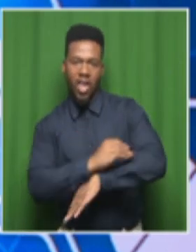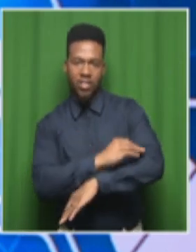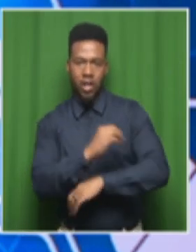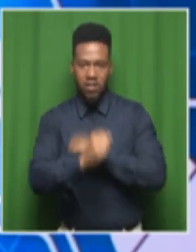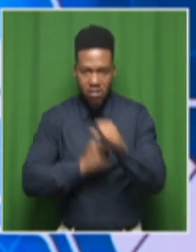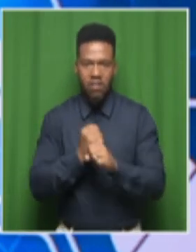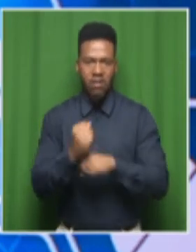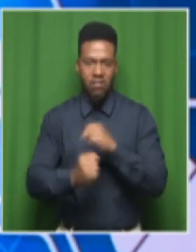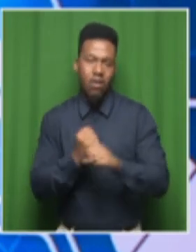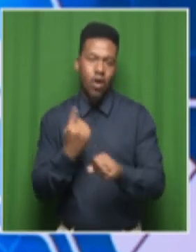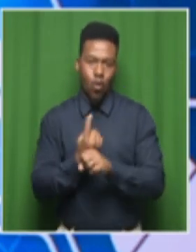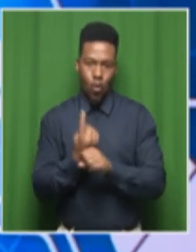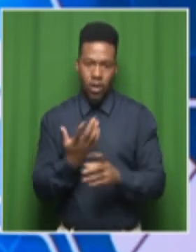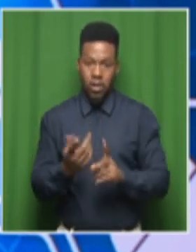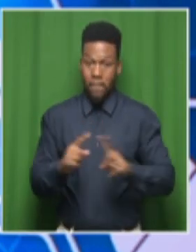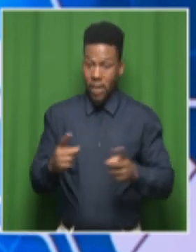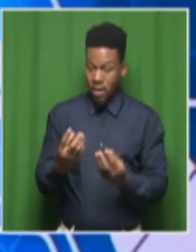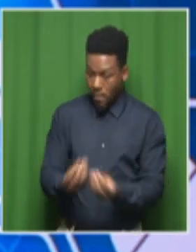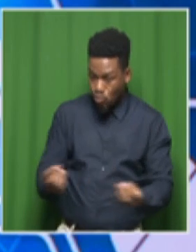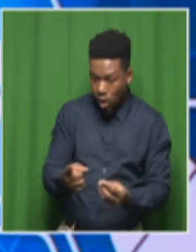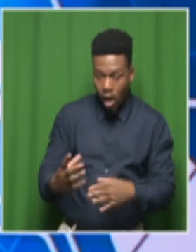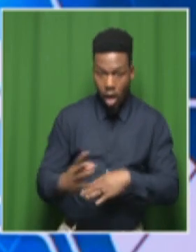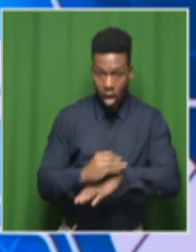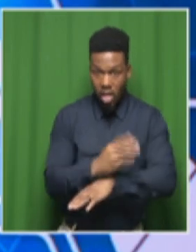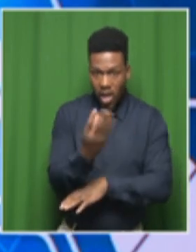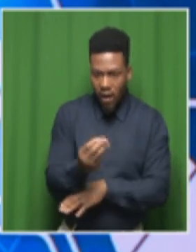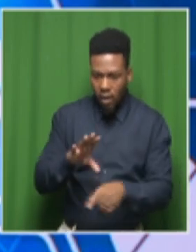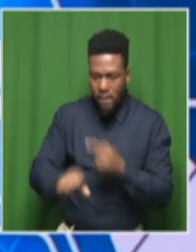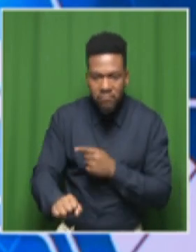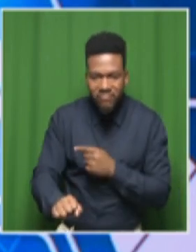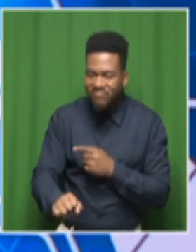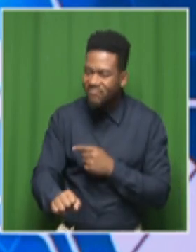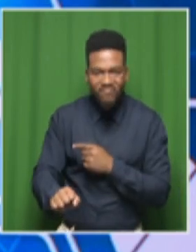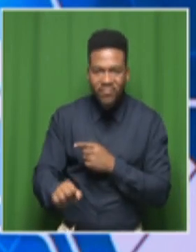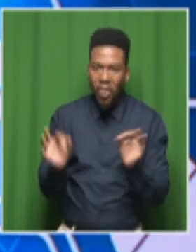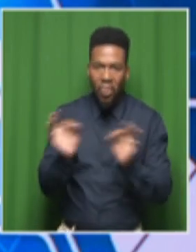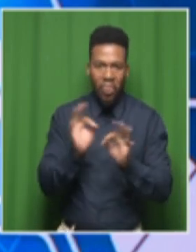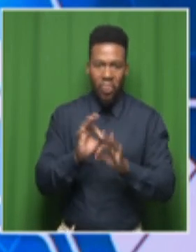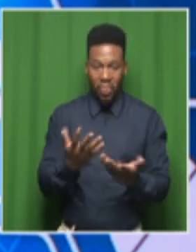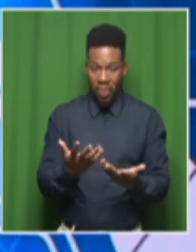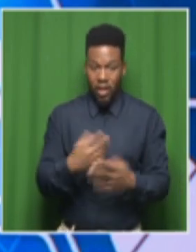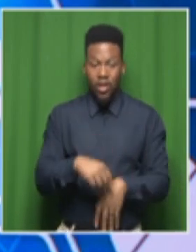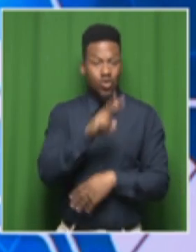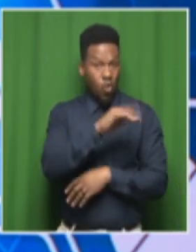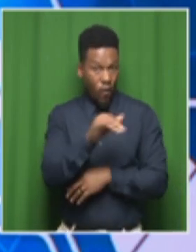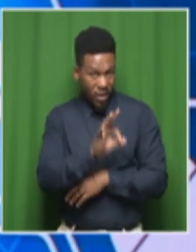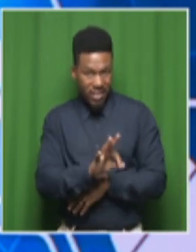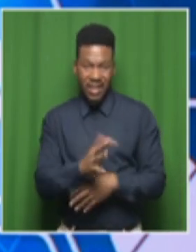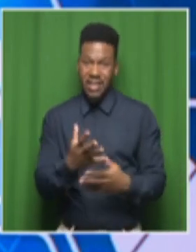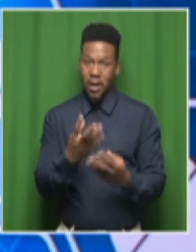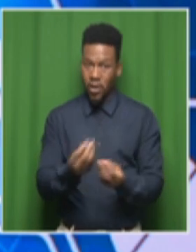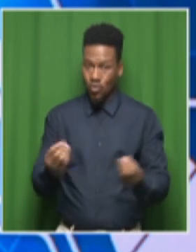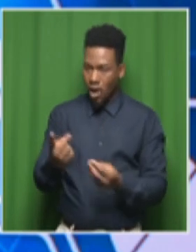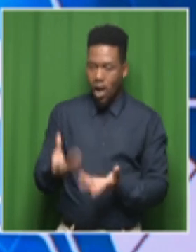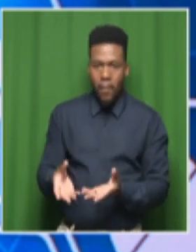with cancer in the country are never diagnosed. 2/3 of children with cancer never reach a specialist treatment centre for treatment in